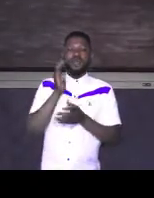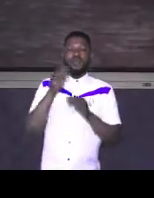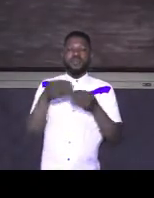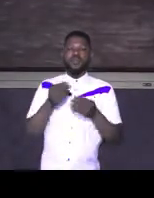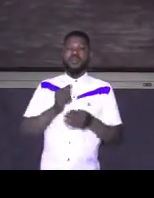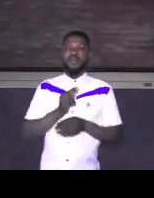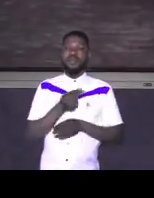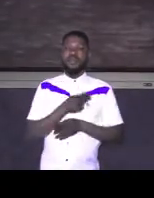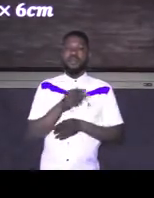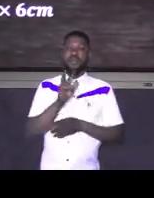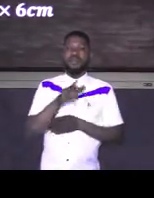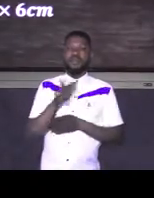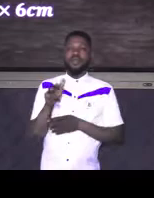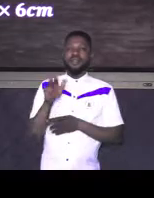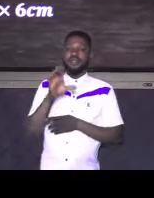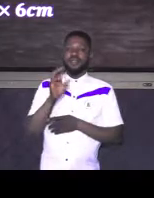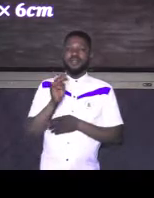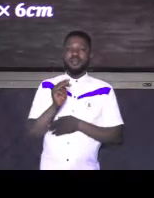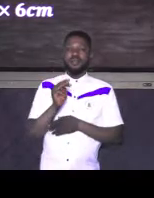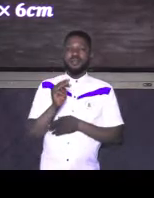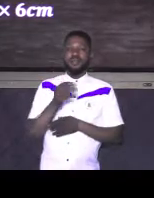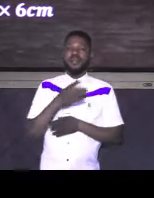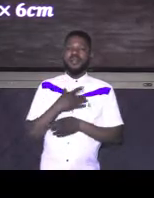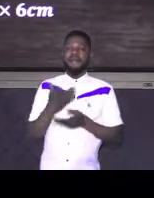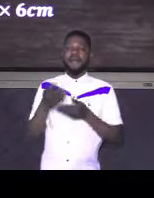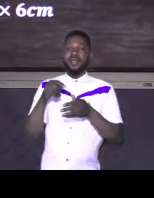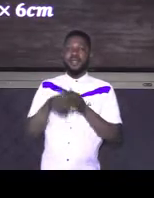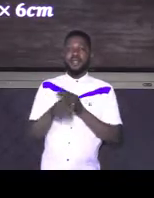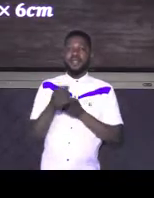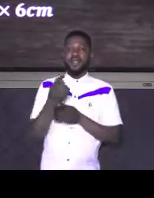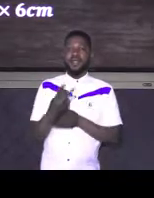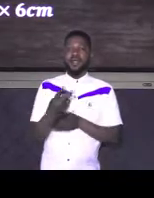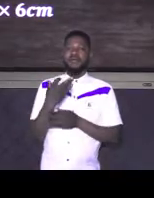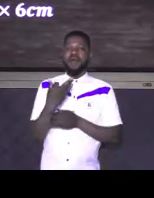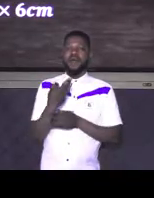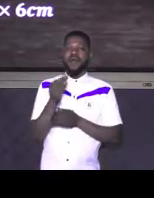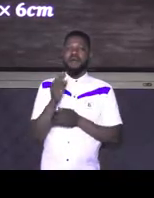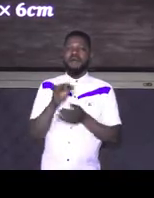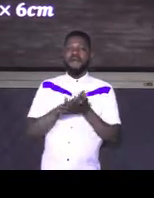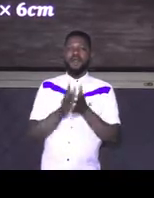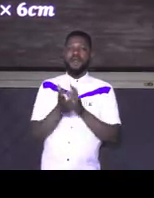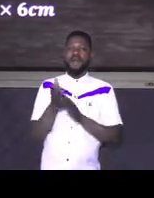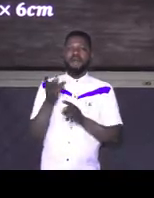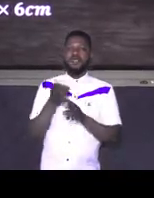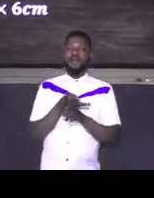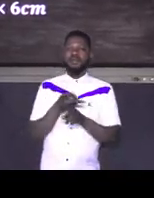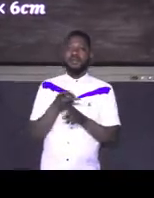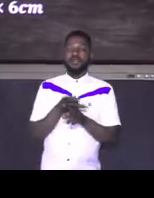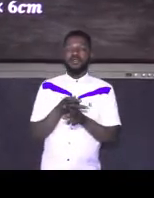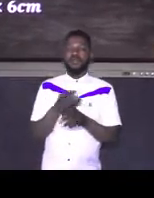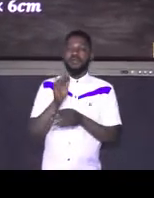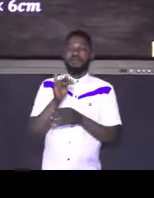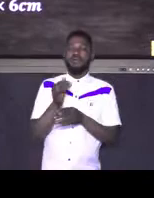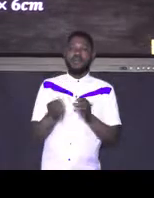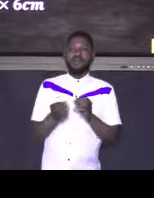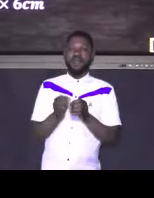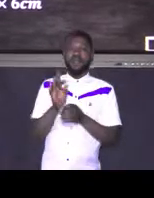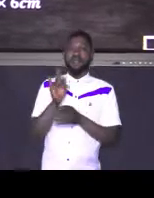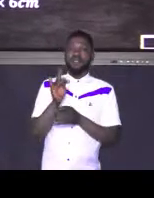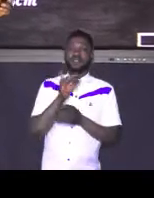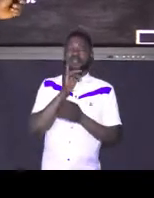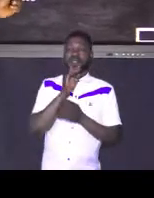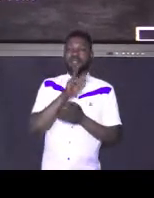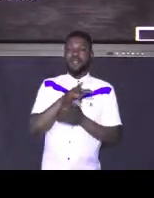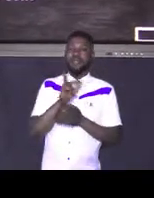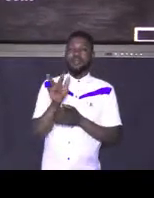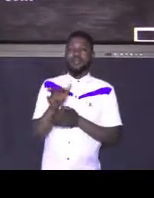centimeters, that will give us 33 centimeters. So I bring down half. Half becomes multiplication. 15